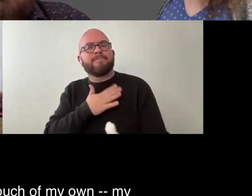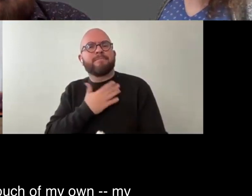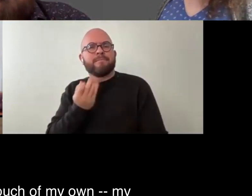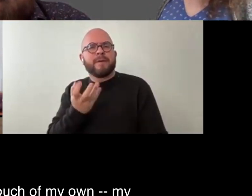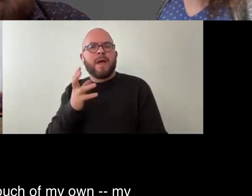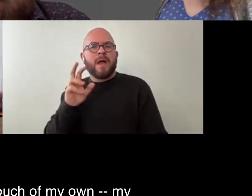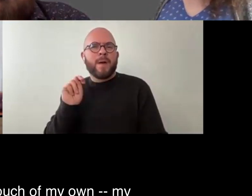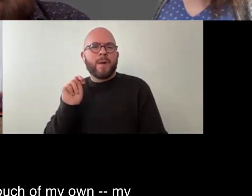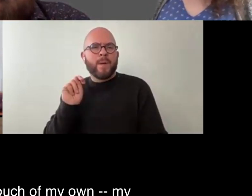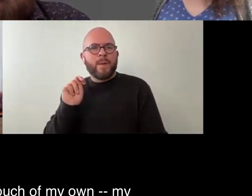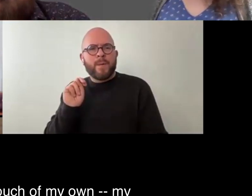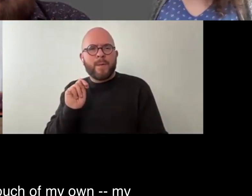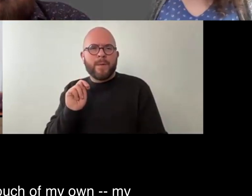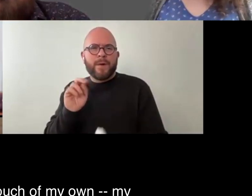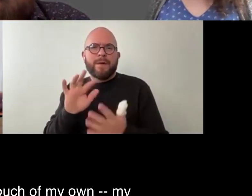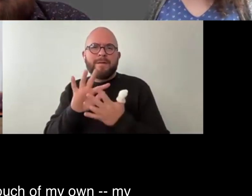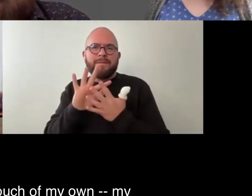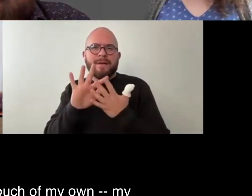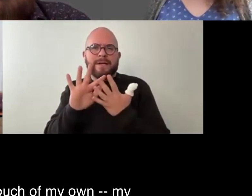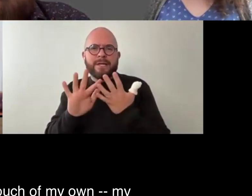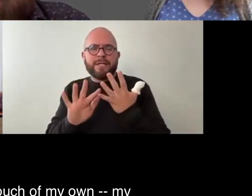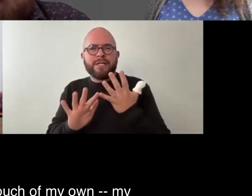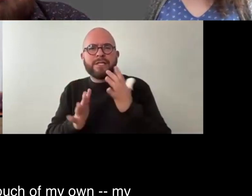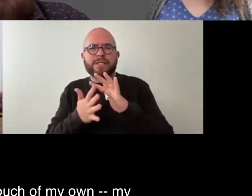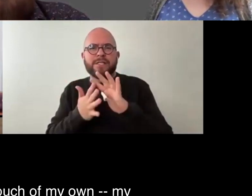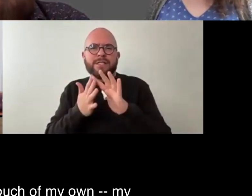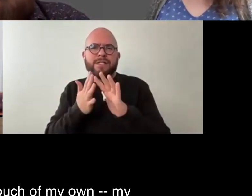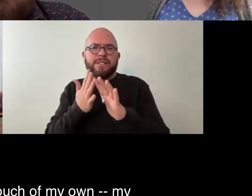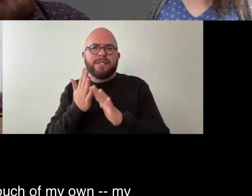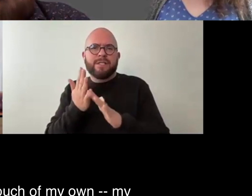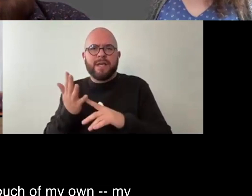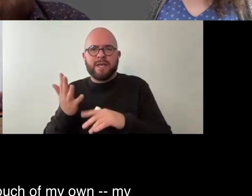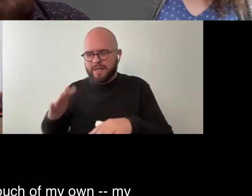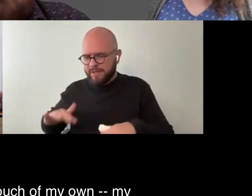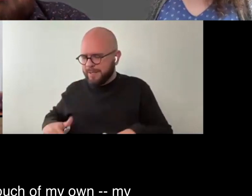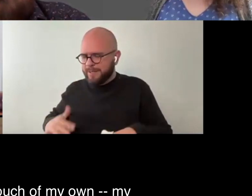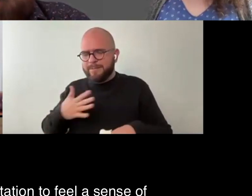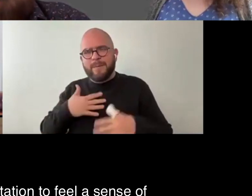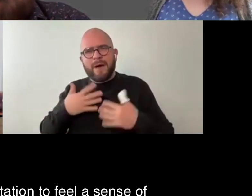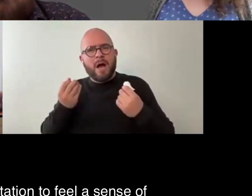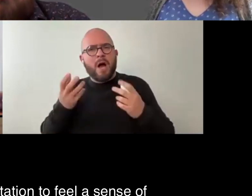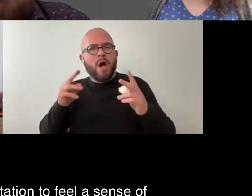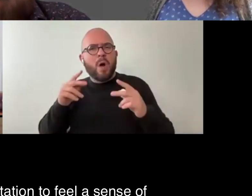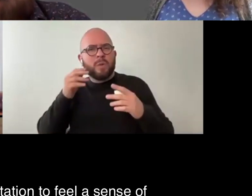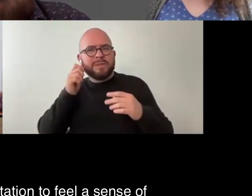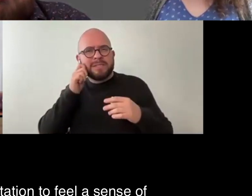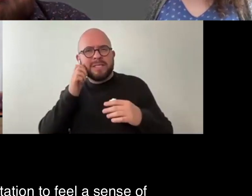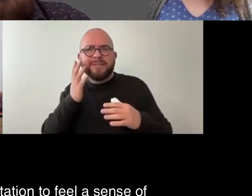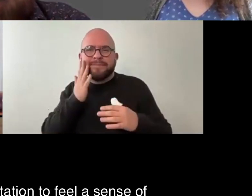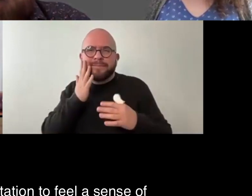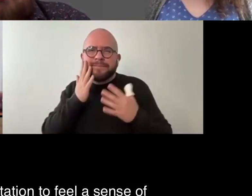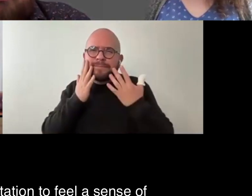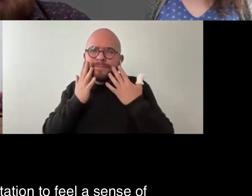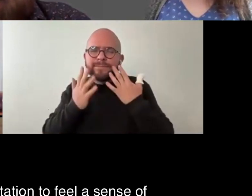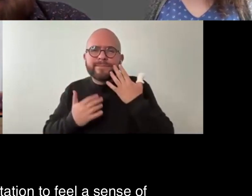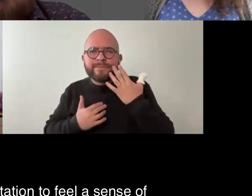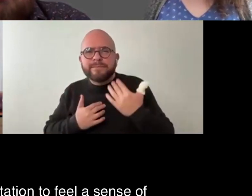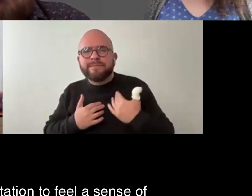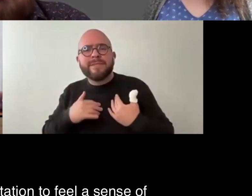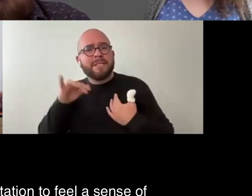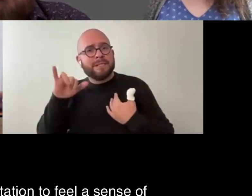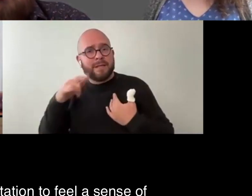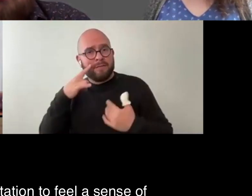my own fingers against my own skin. That for me has been a kind of